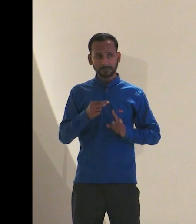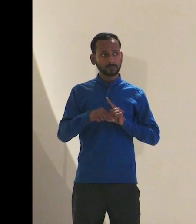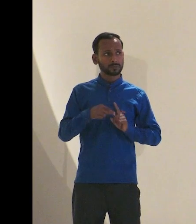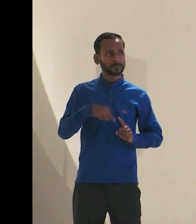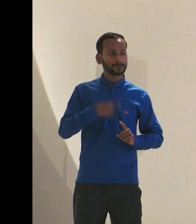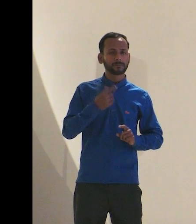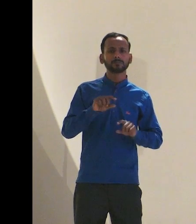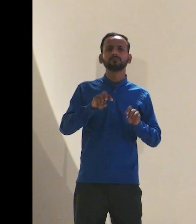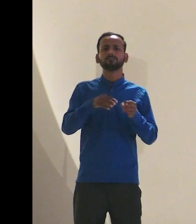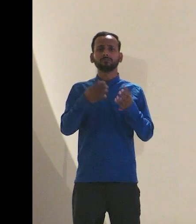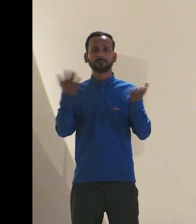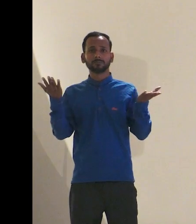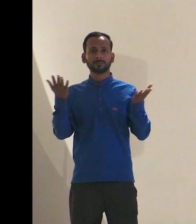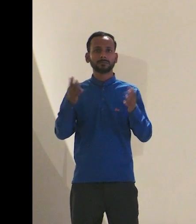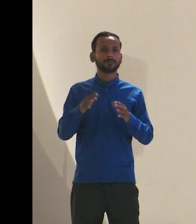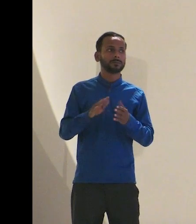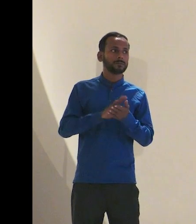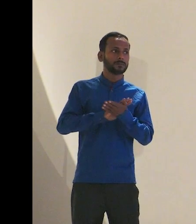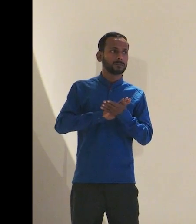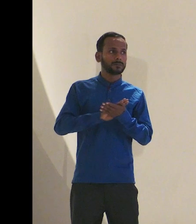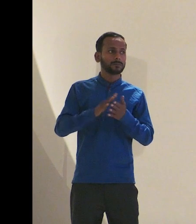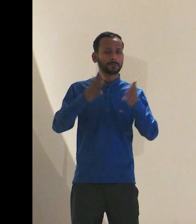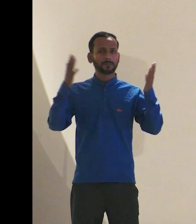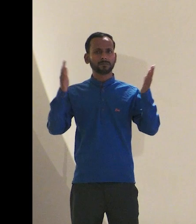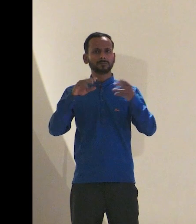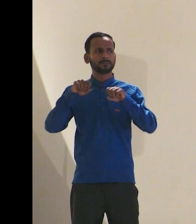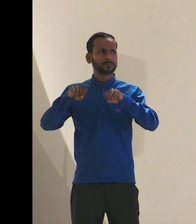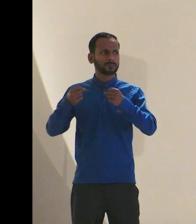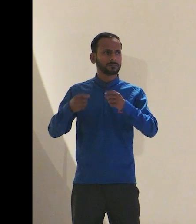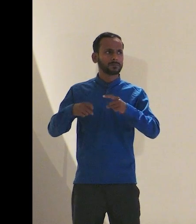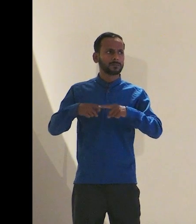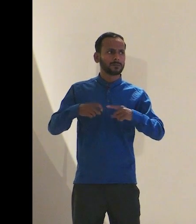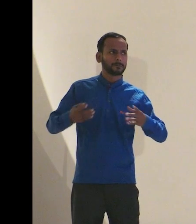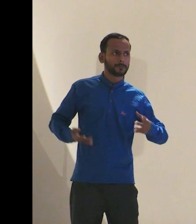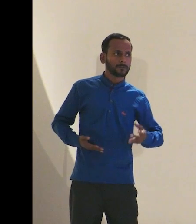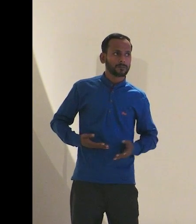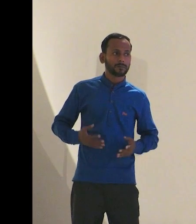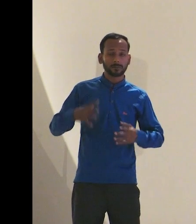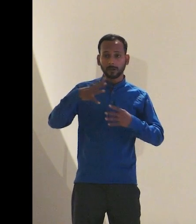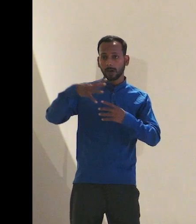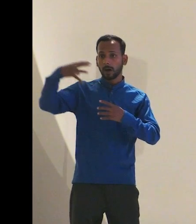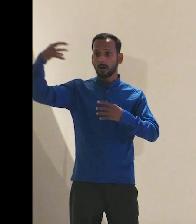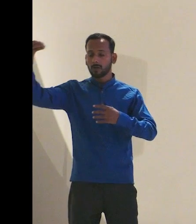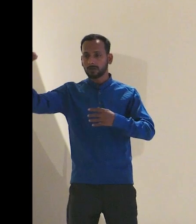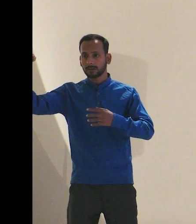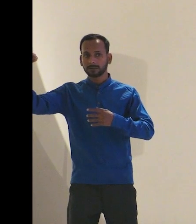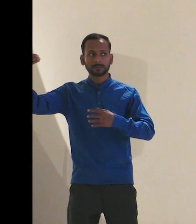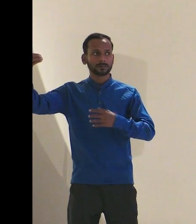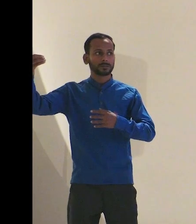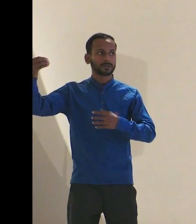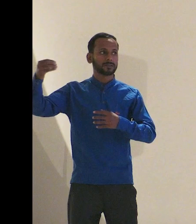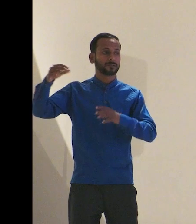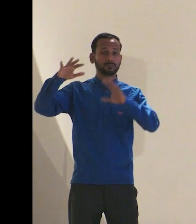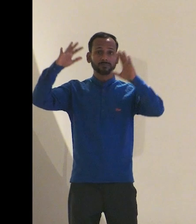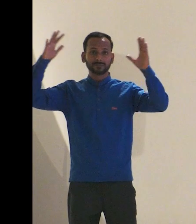of Raj nostalgia going on because the Bengalis were the first community outside of the English speaking world to learn English and